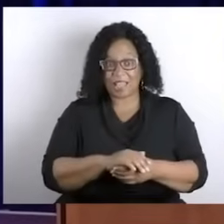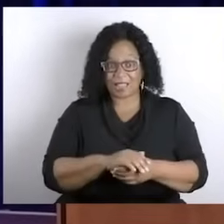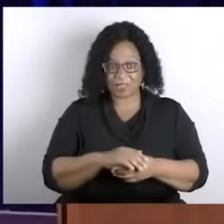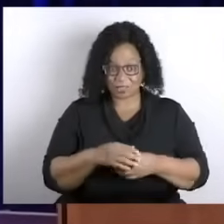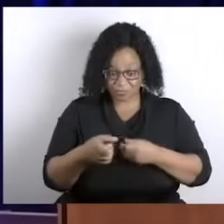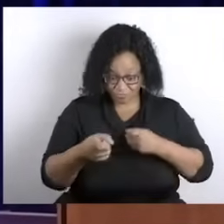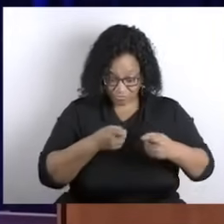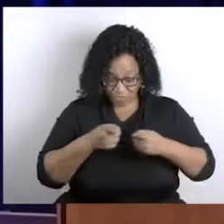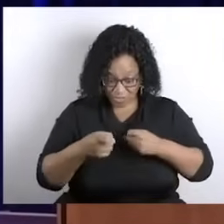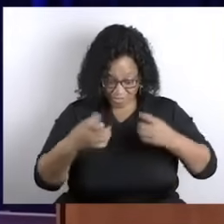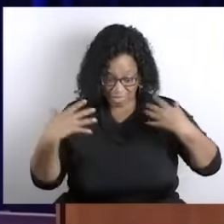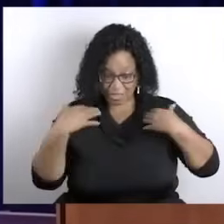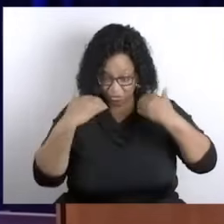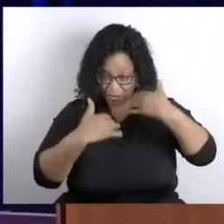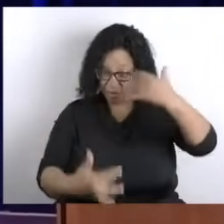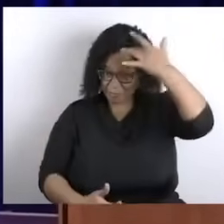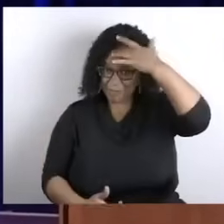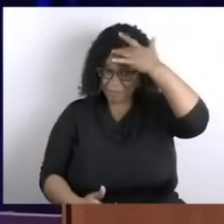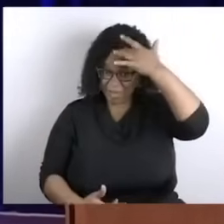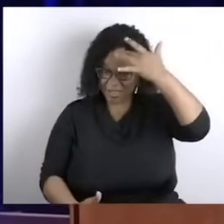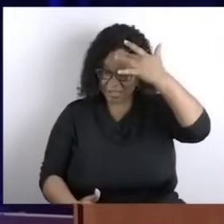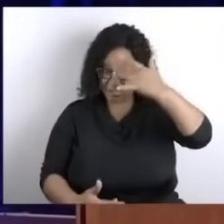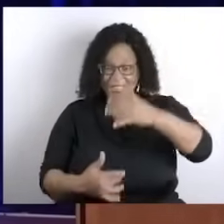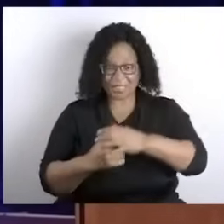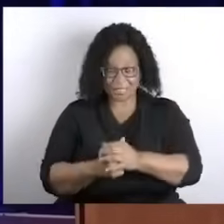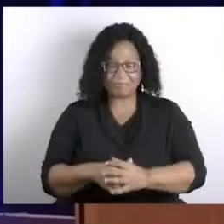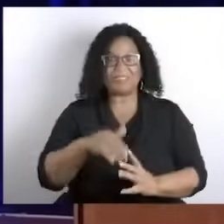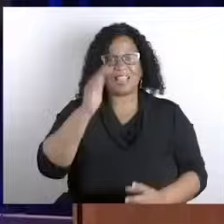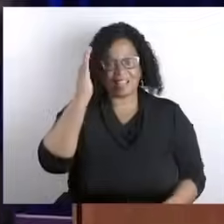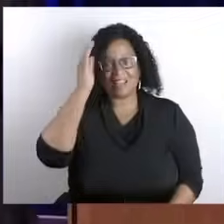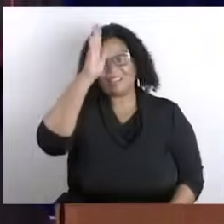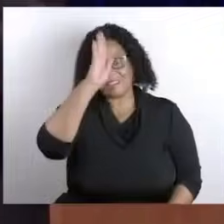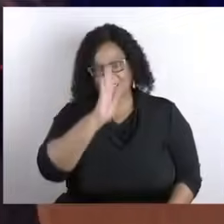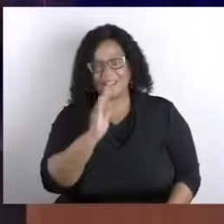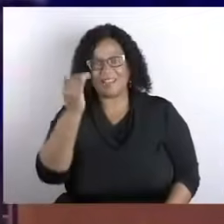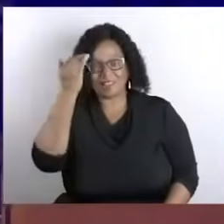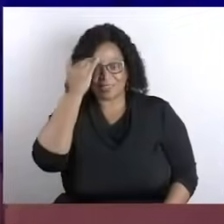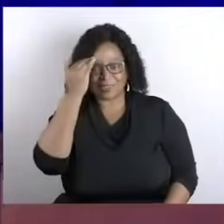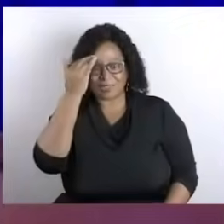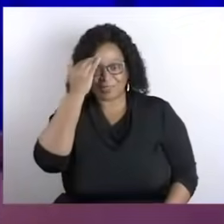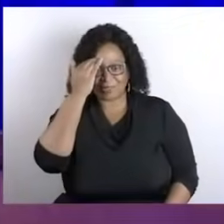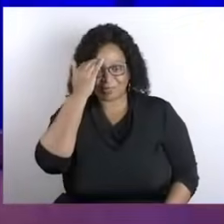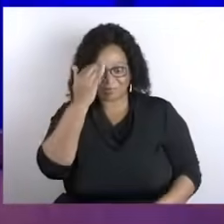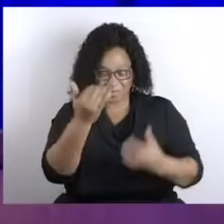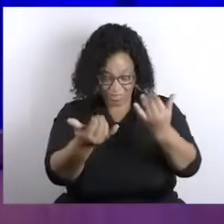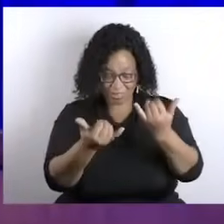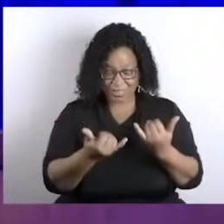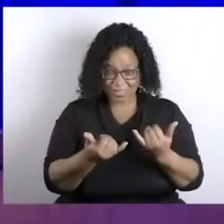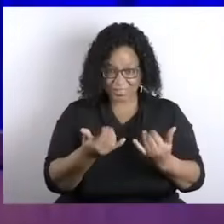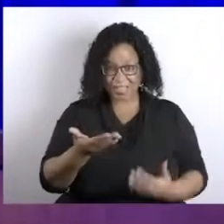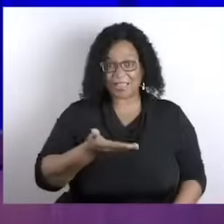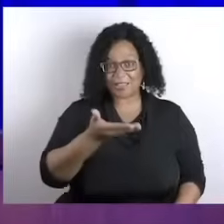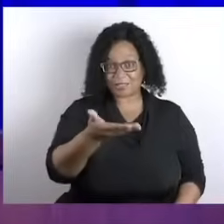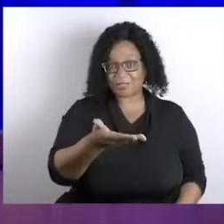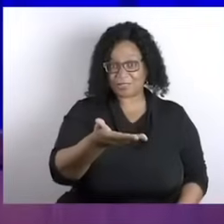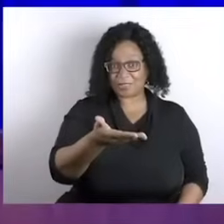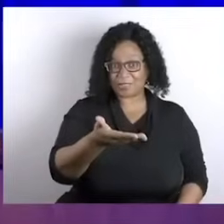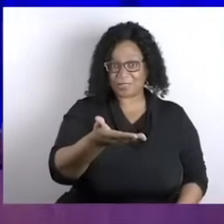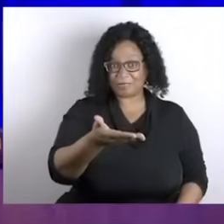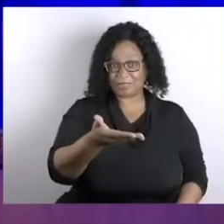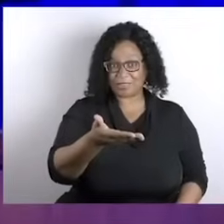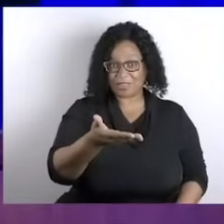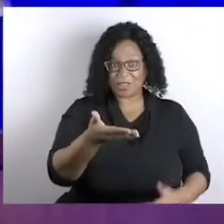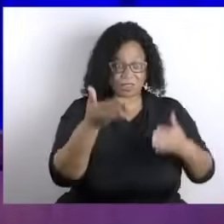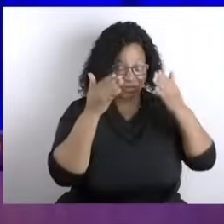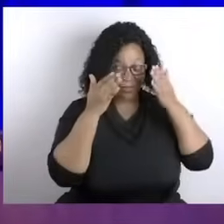your own body. God knew exactly what was going on. And so today, I submit, instead of concentrating on